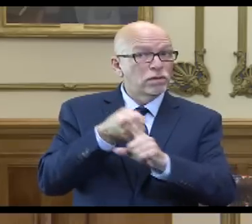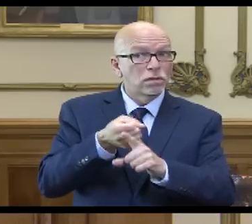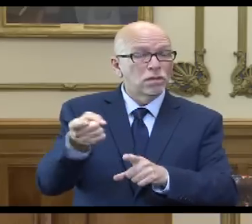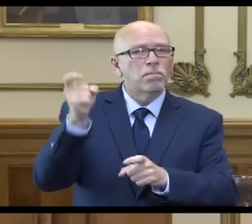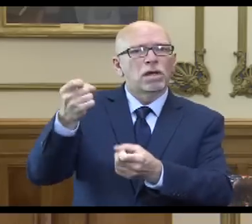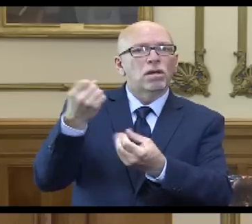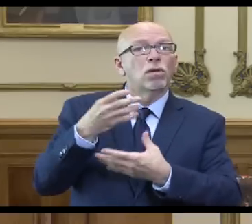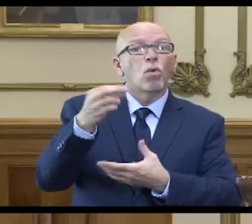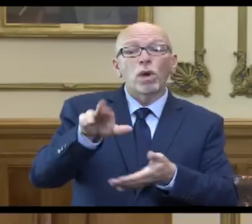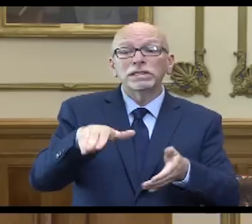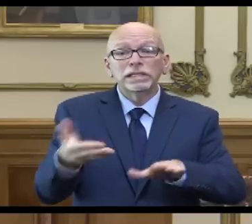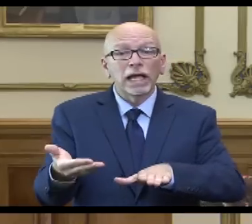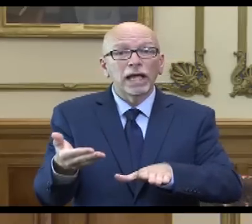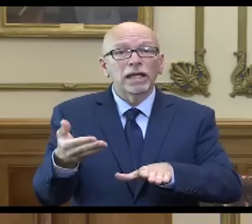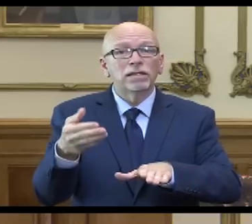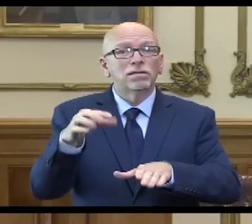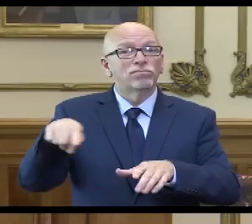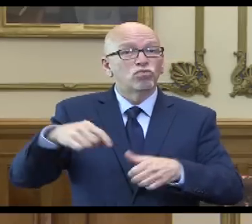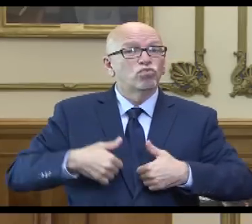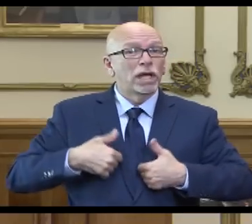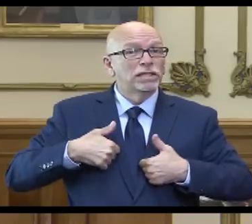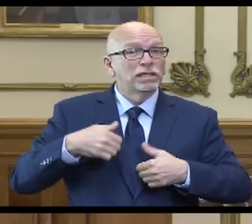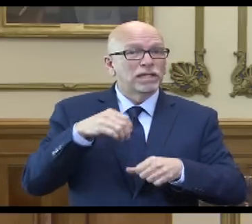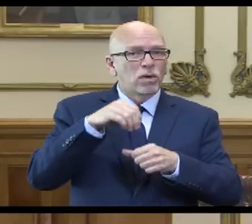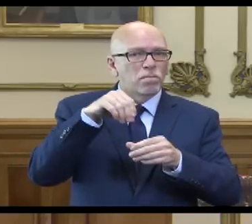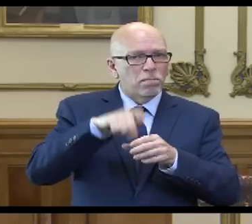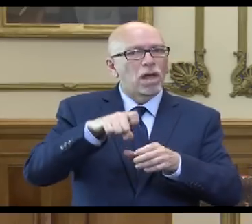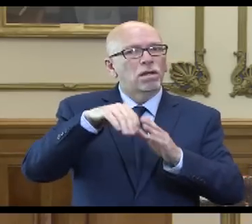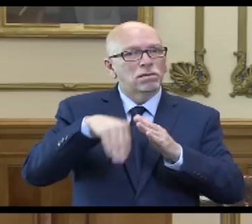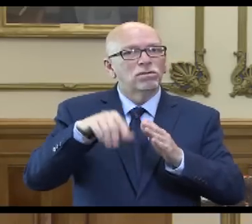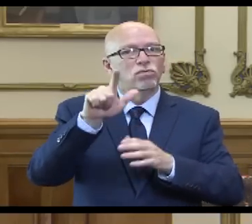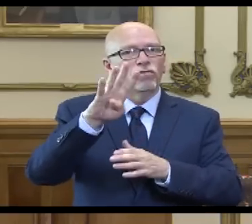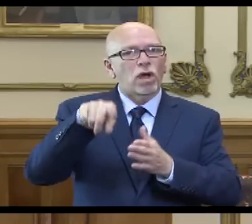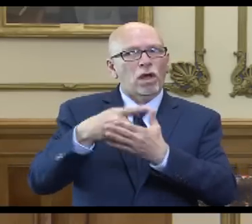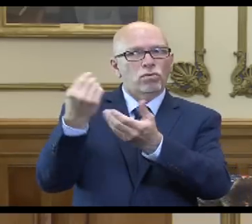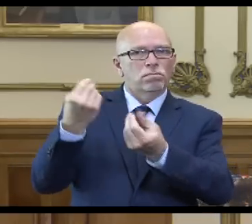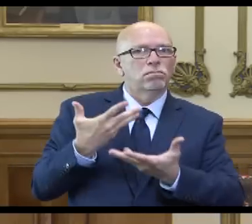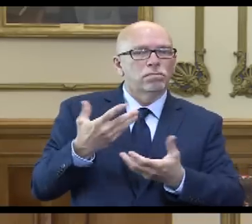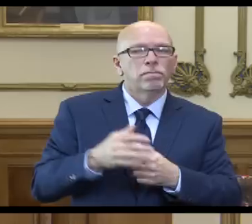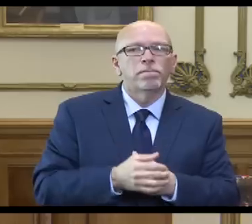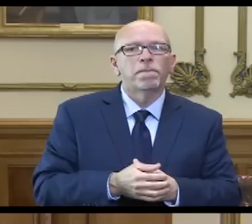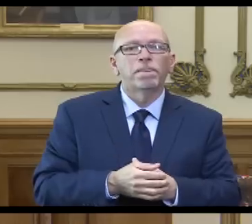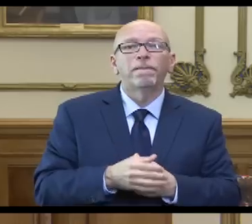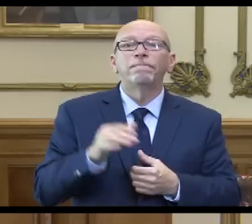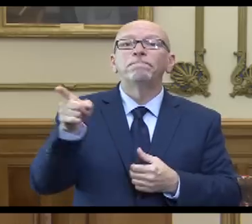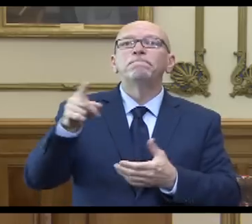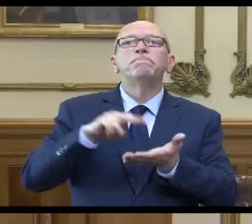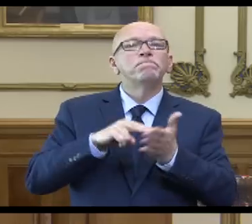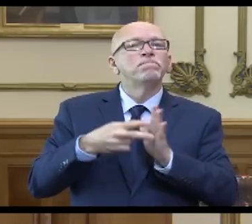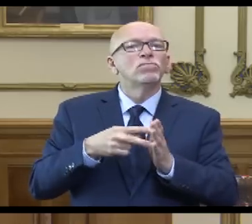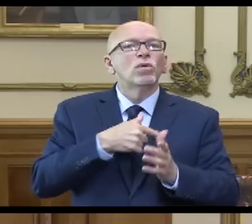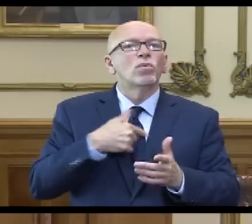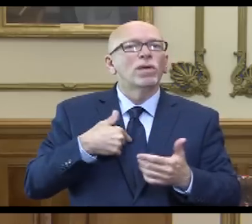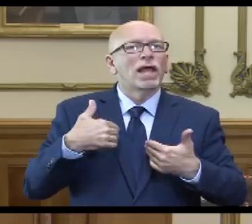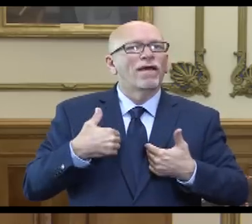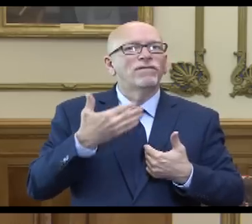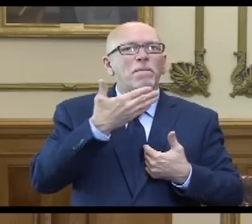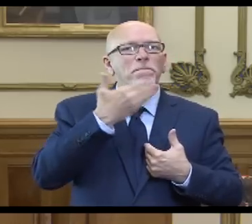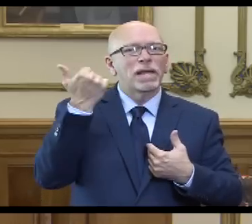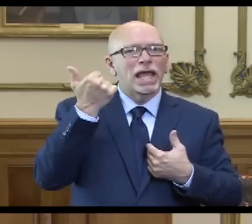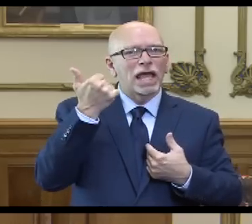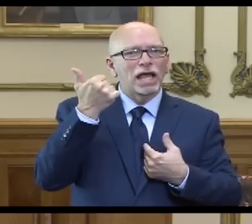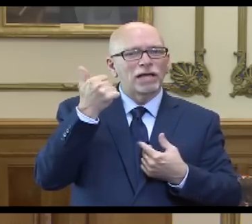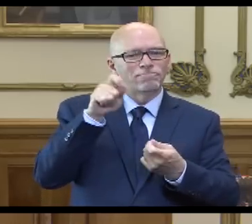or deaths in residents within 24 hours of their knowledge. This system would give us a better